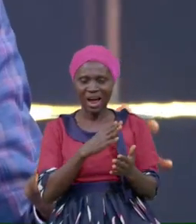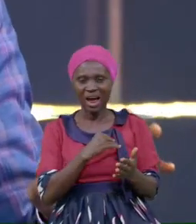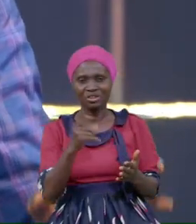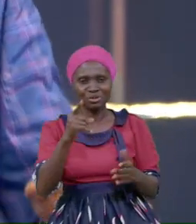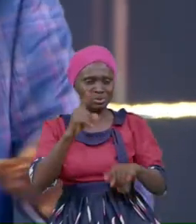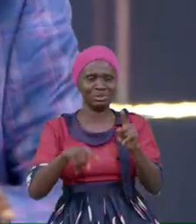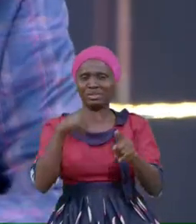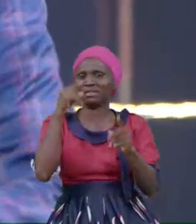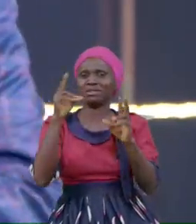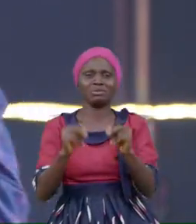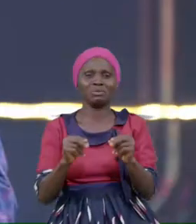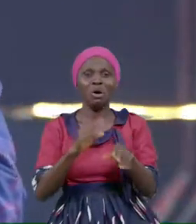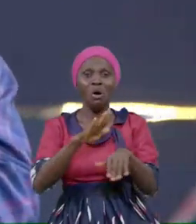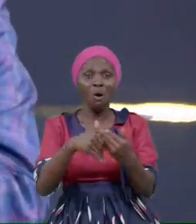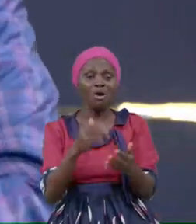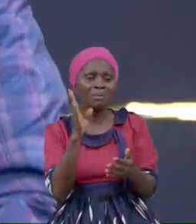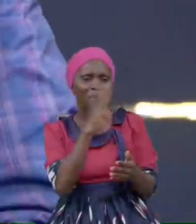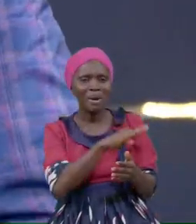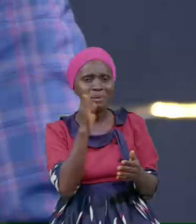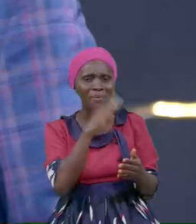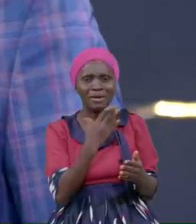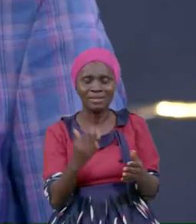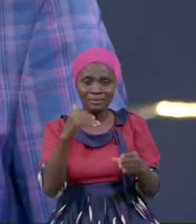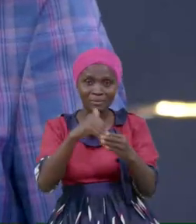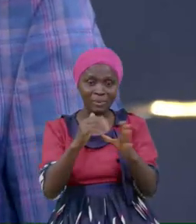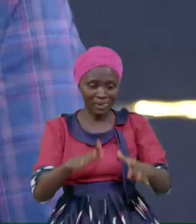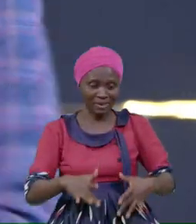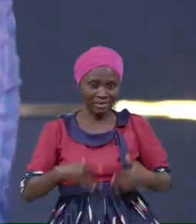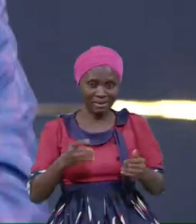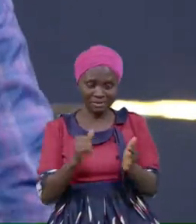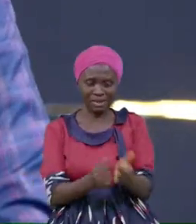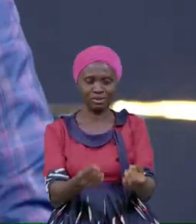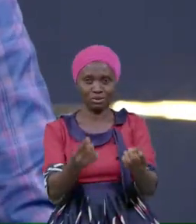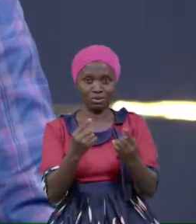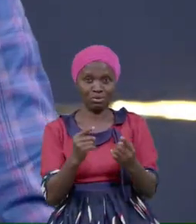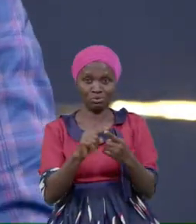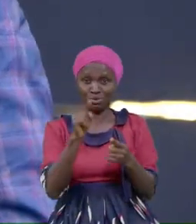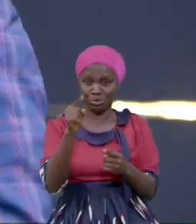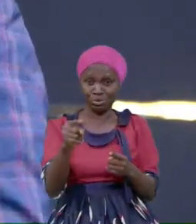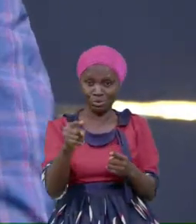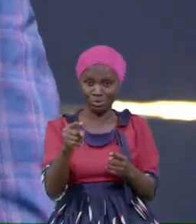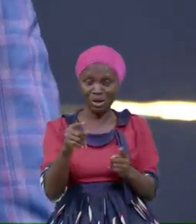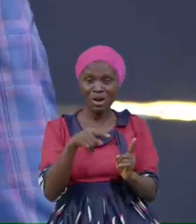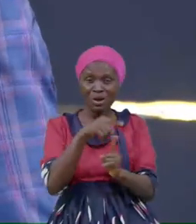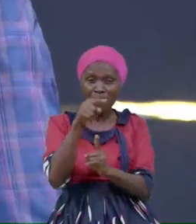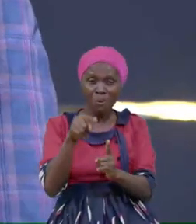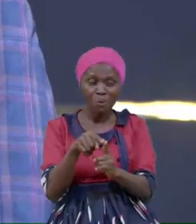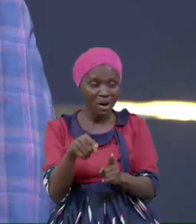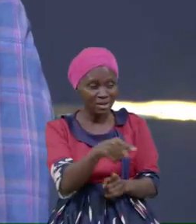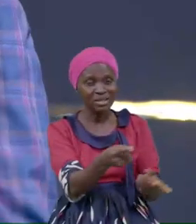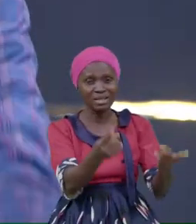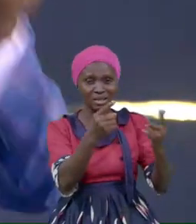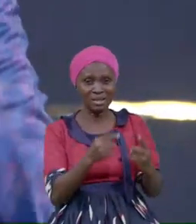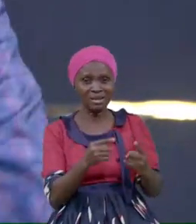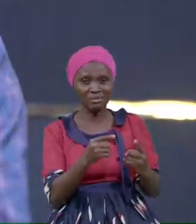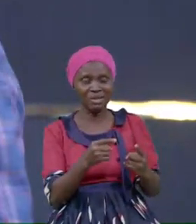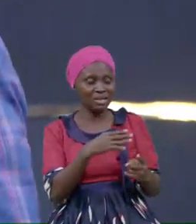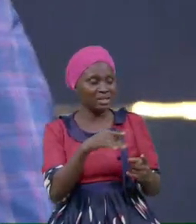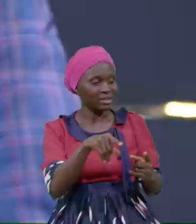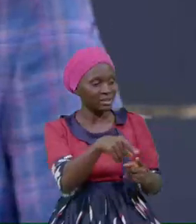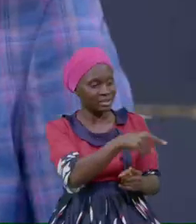life that came, and when they came, they didn't come as guests. They stayed there.